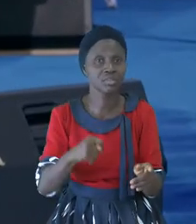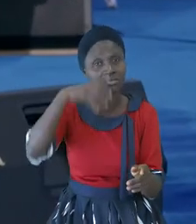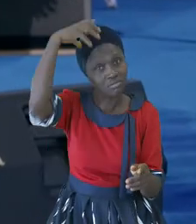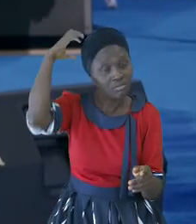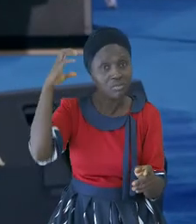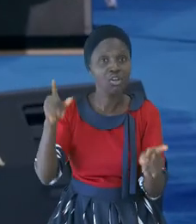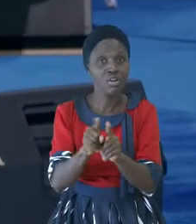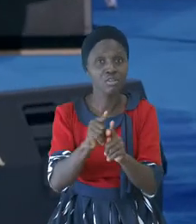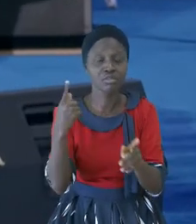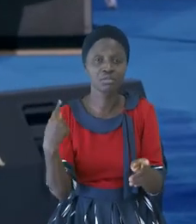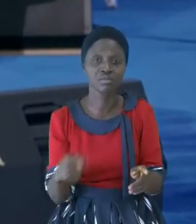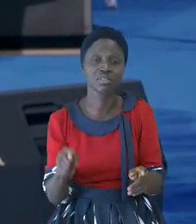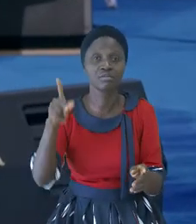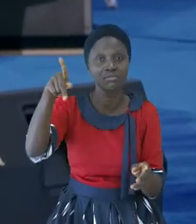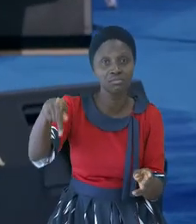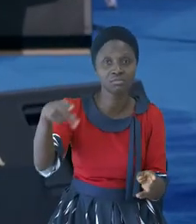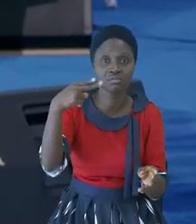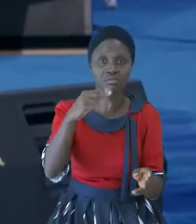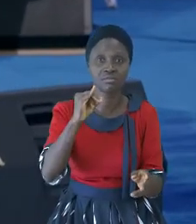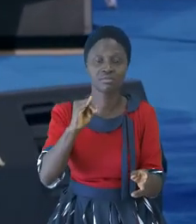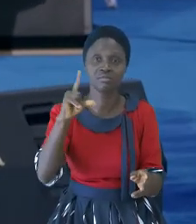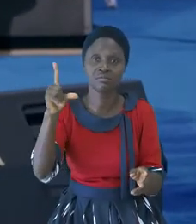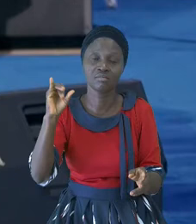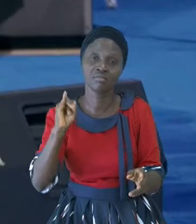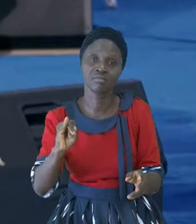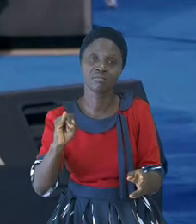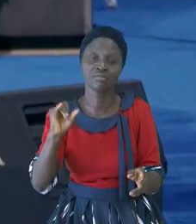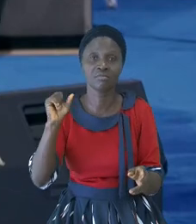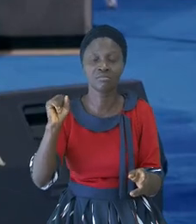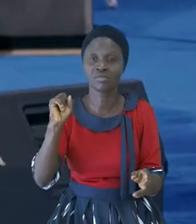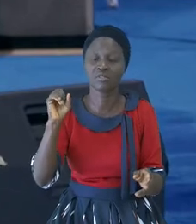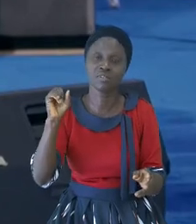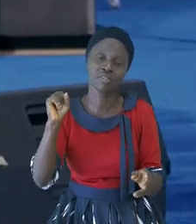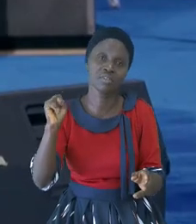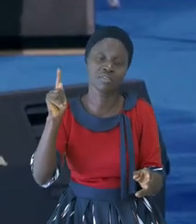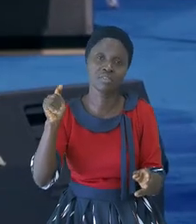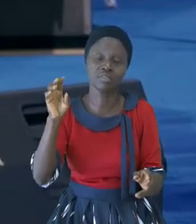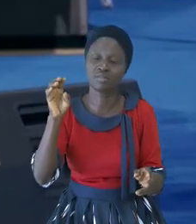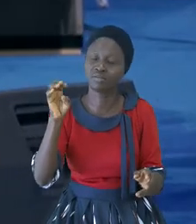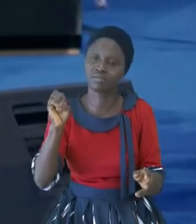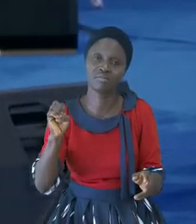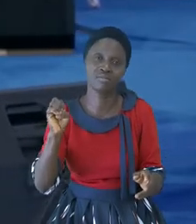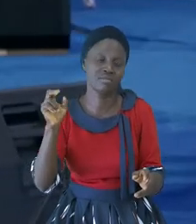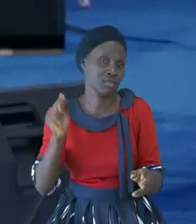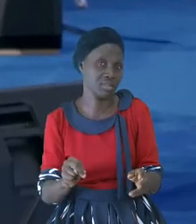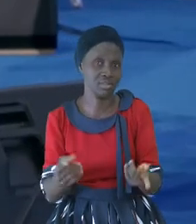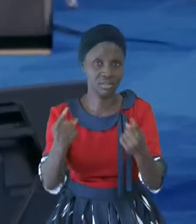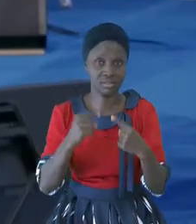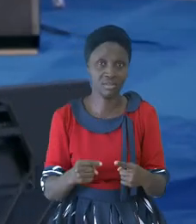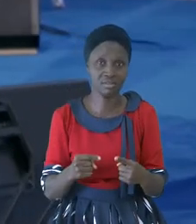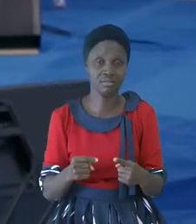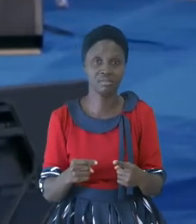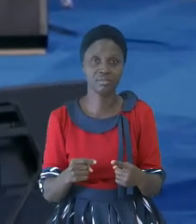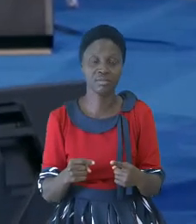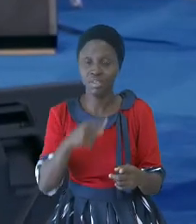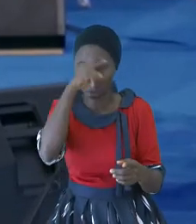came against, not against him, but against the nation. And because the Lord had chosen him to be